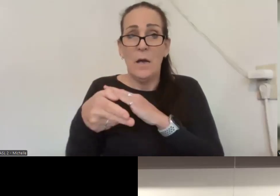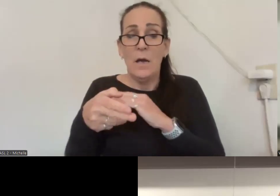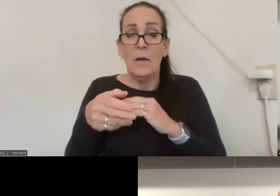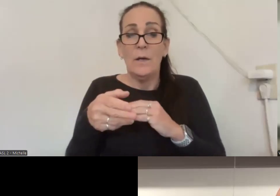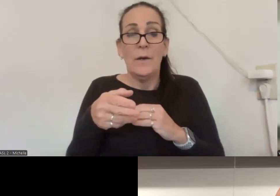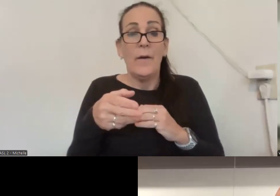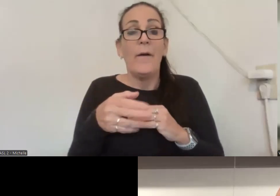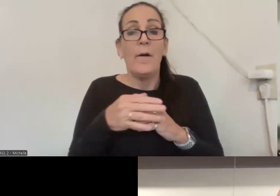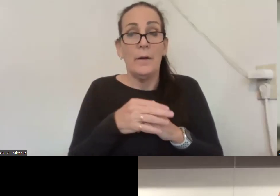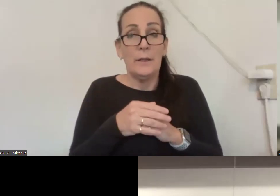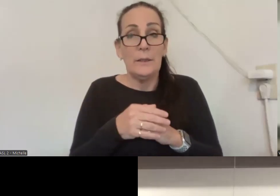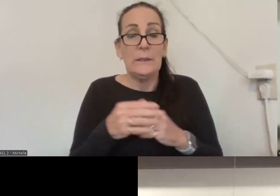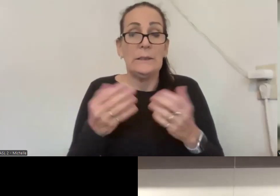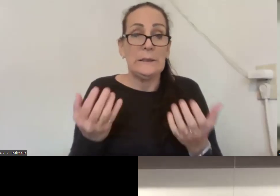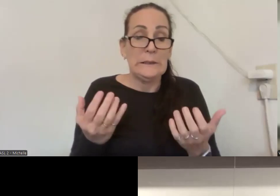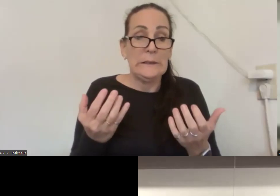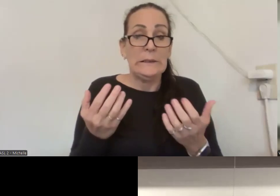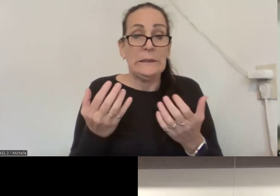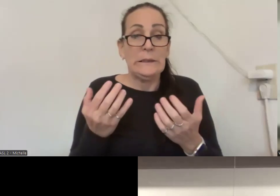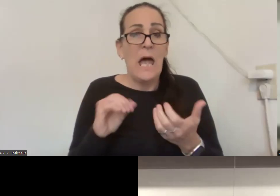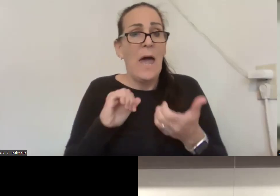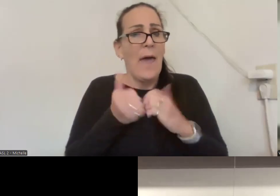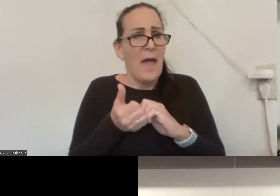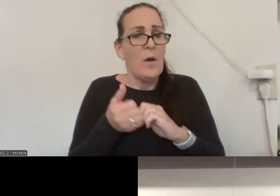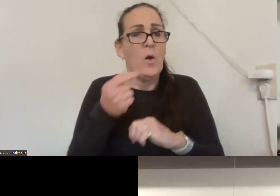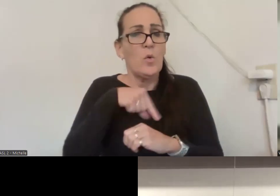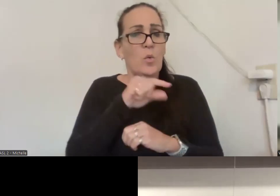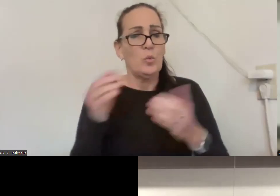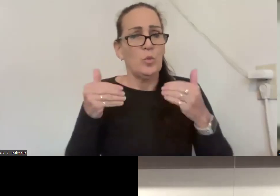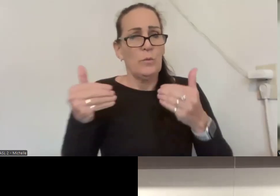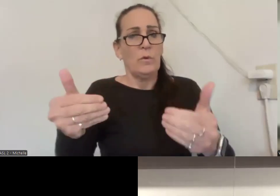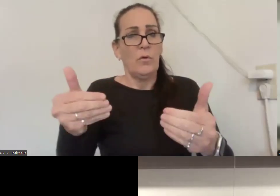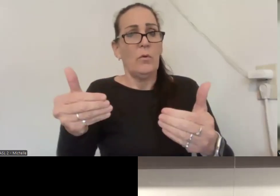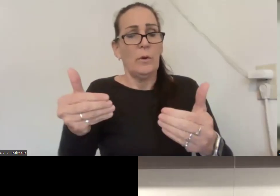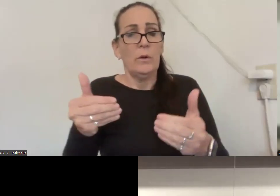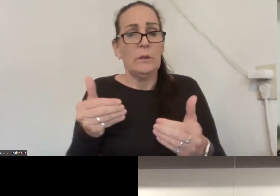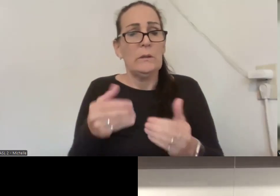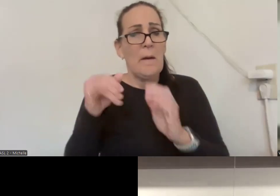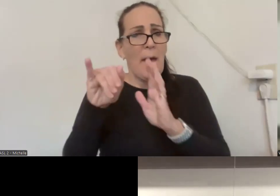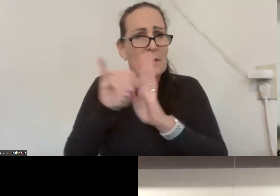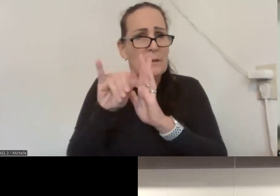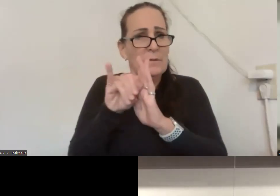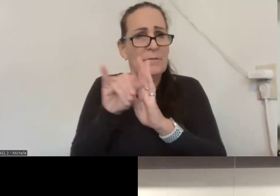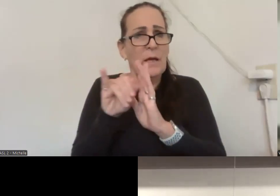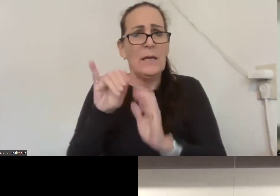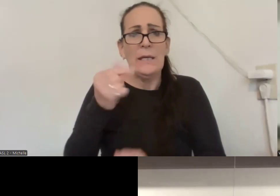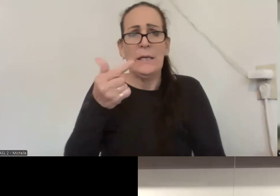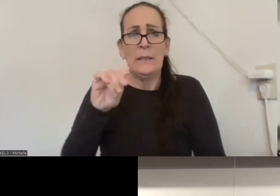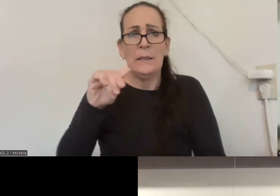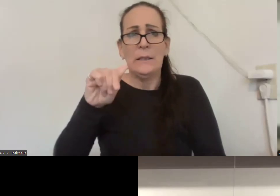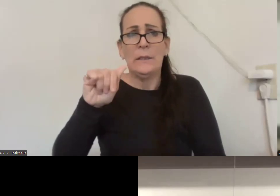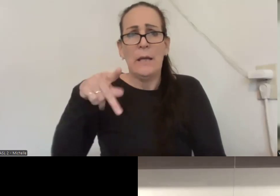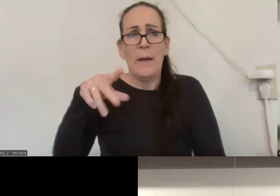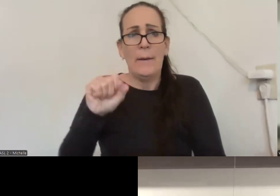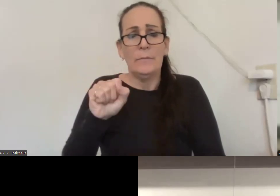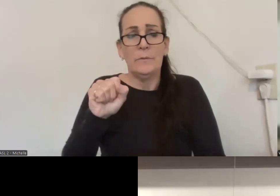as a body, how do we move forward and identify those gaps and proceed